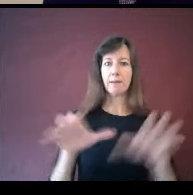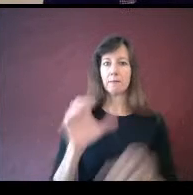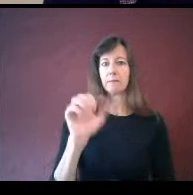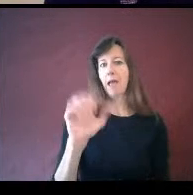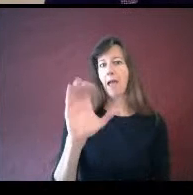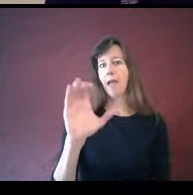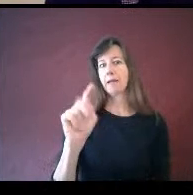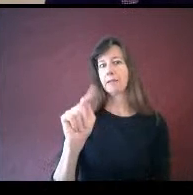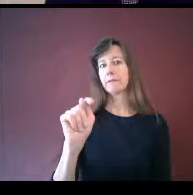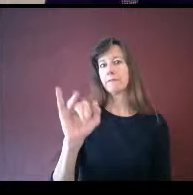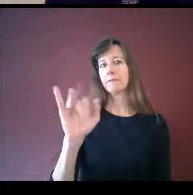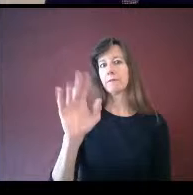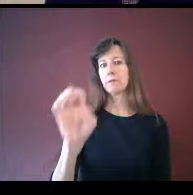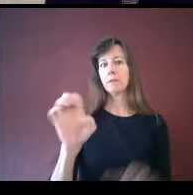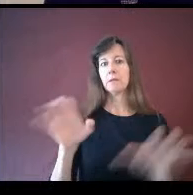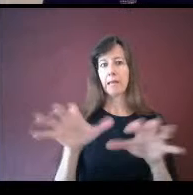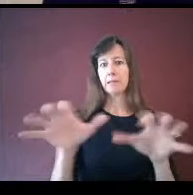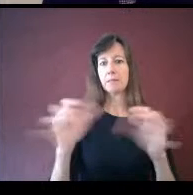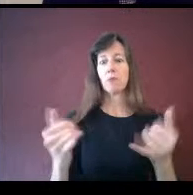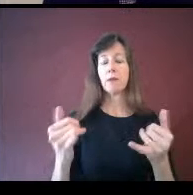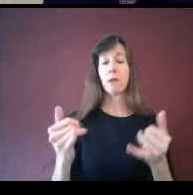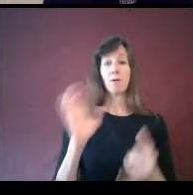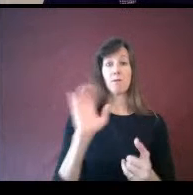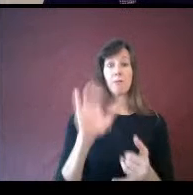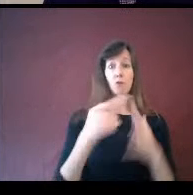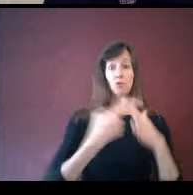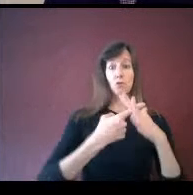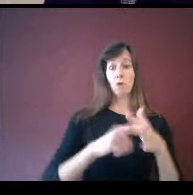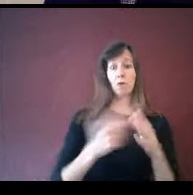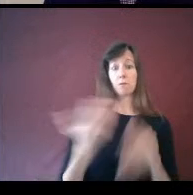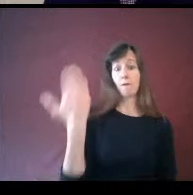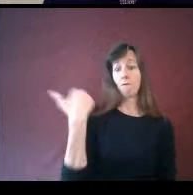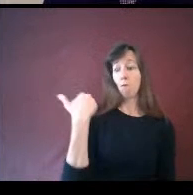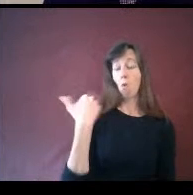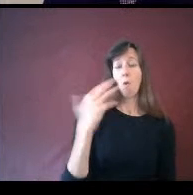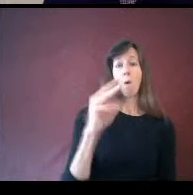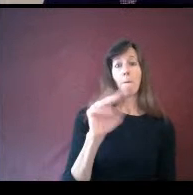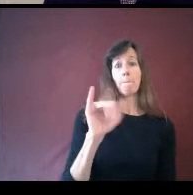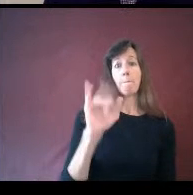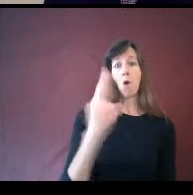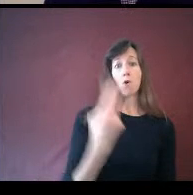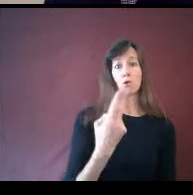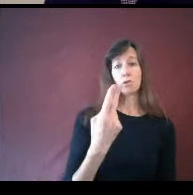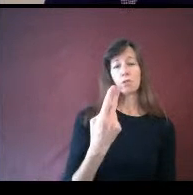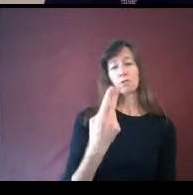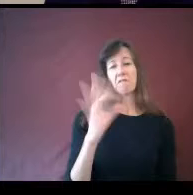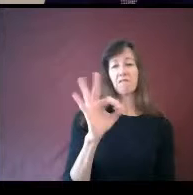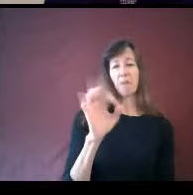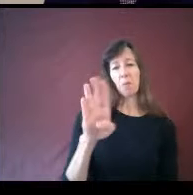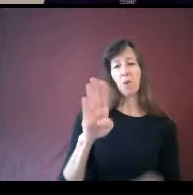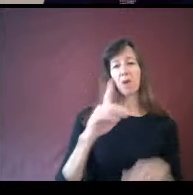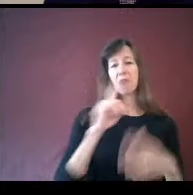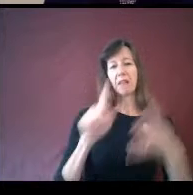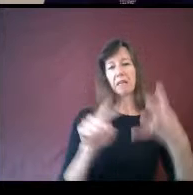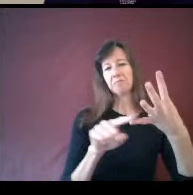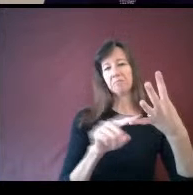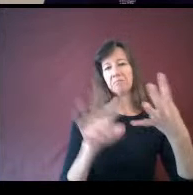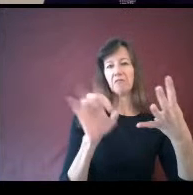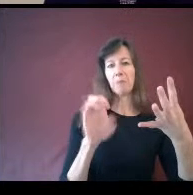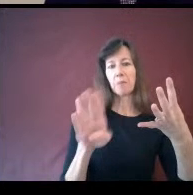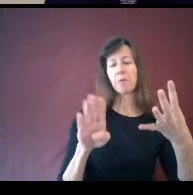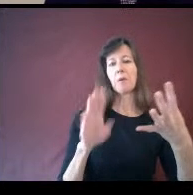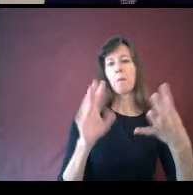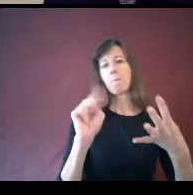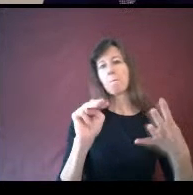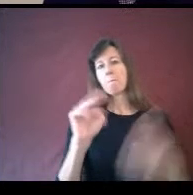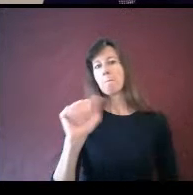looked like. The graph starts in March, late February, but you can see the sheer magnitude of the second wave